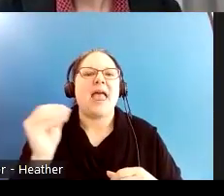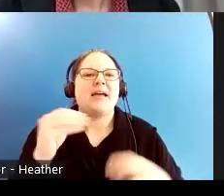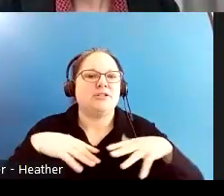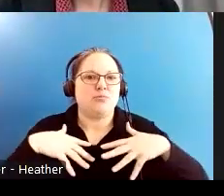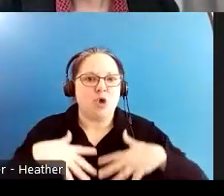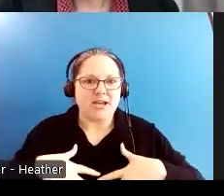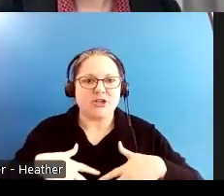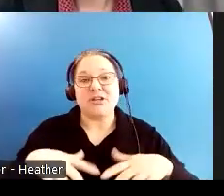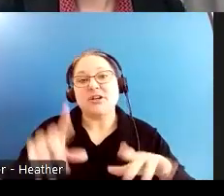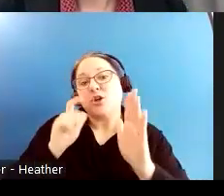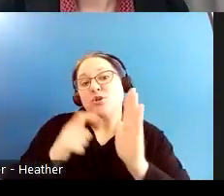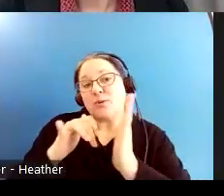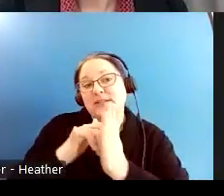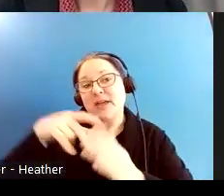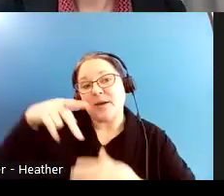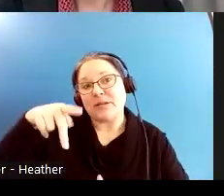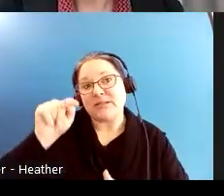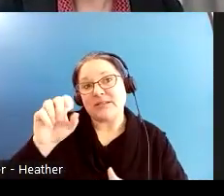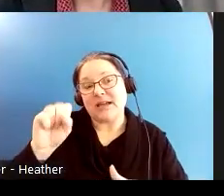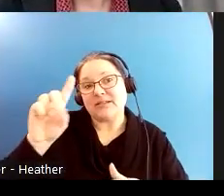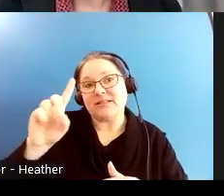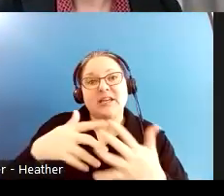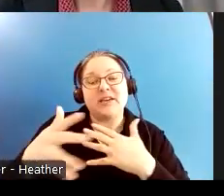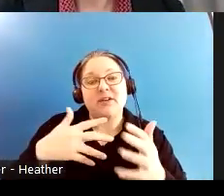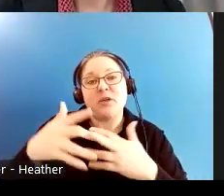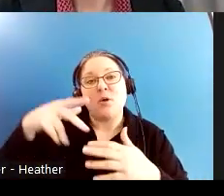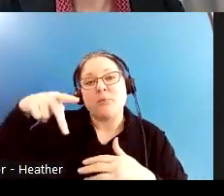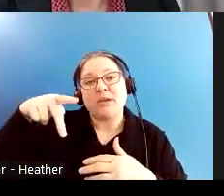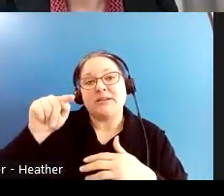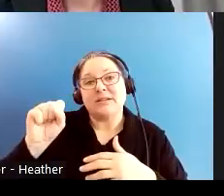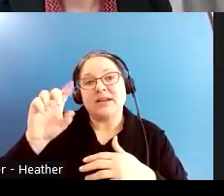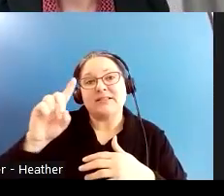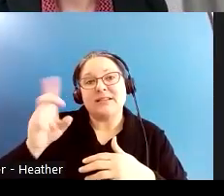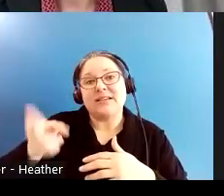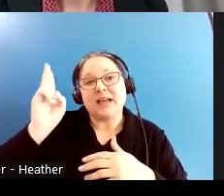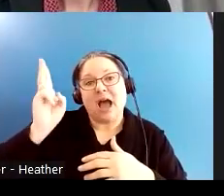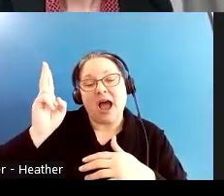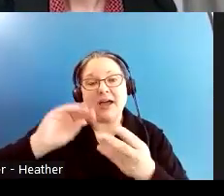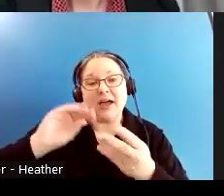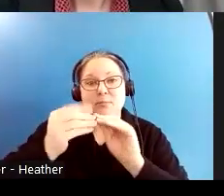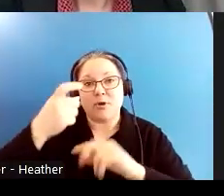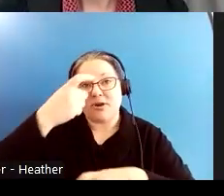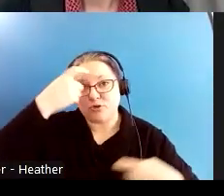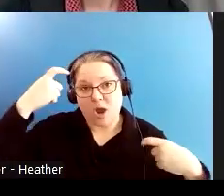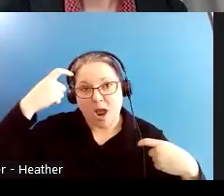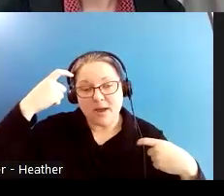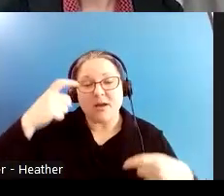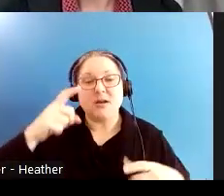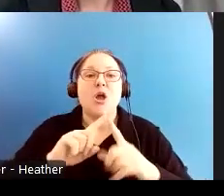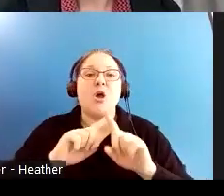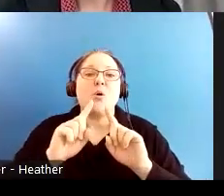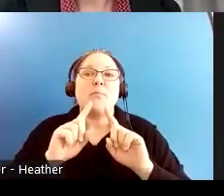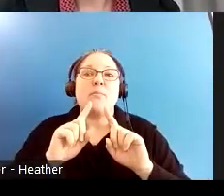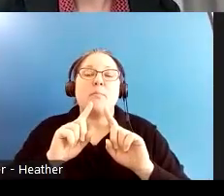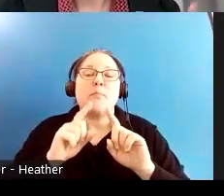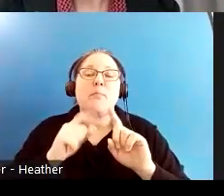that PTSD is not on there despite a really, really high rates of trauma in our population. And what I typically see is